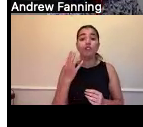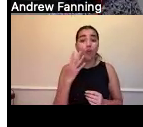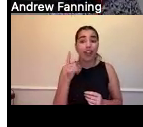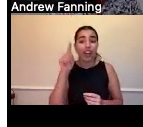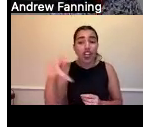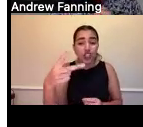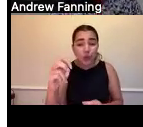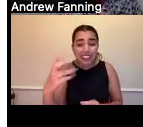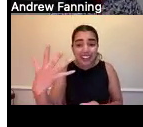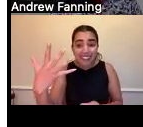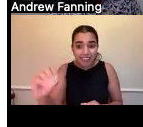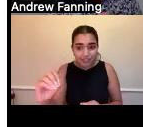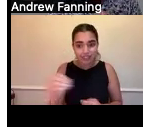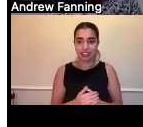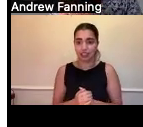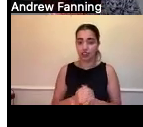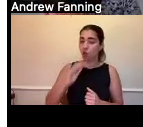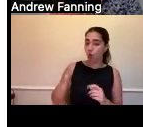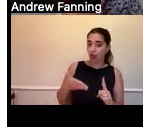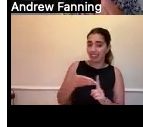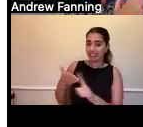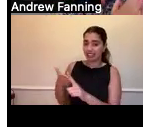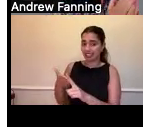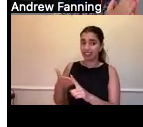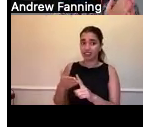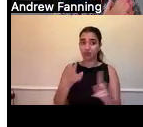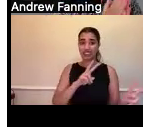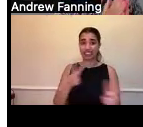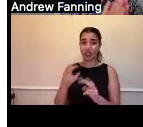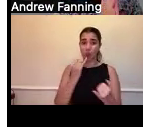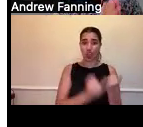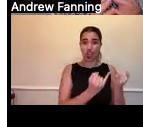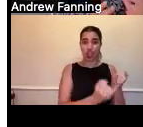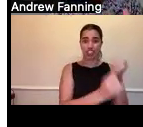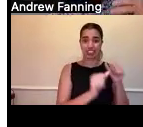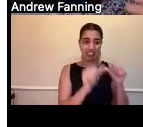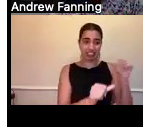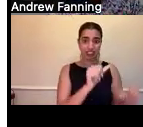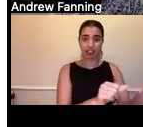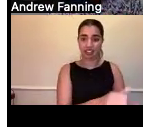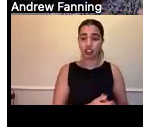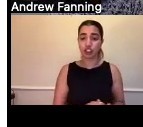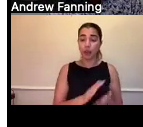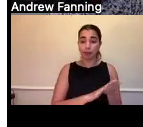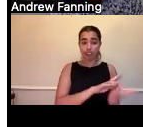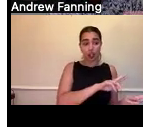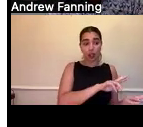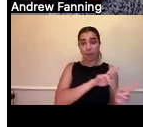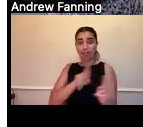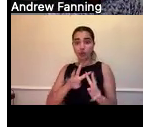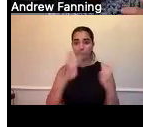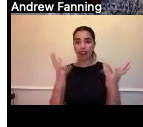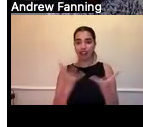all of the indicators with available data show a worsening trend. This means that to come back within planetary boundaries